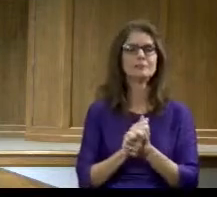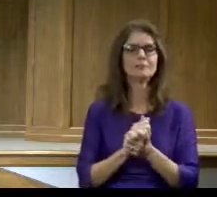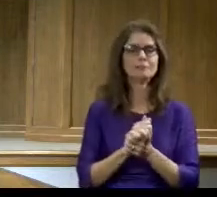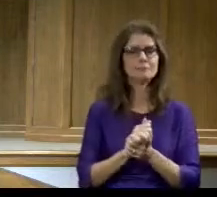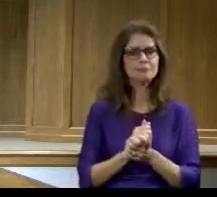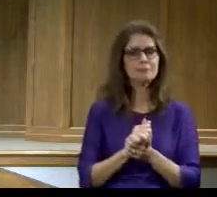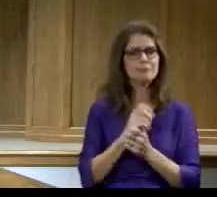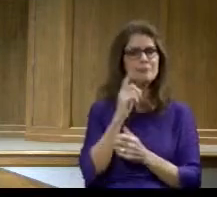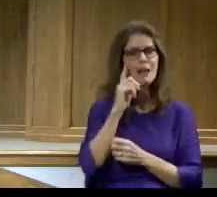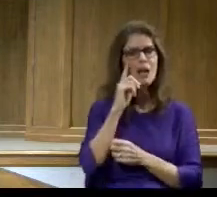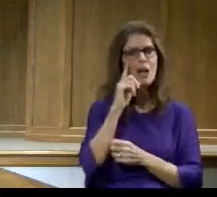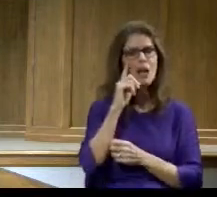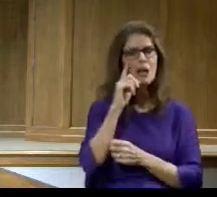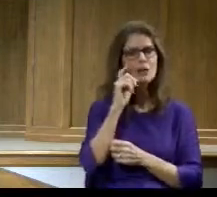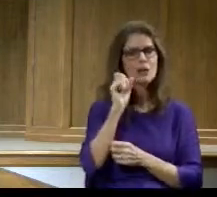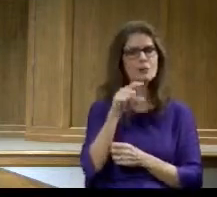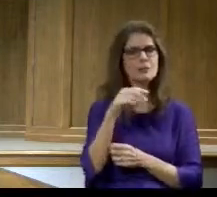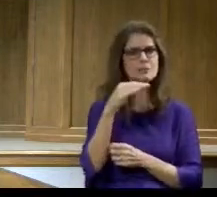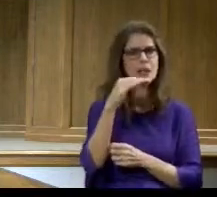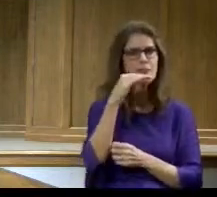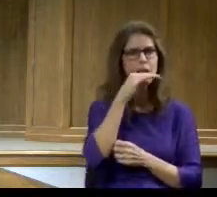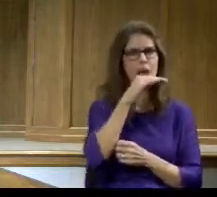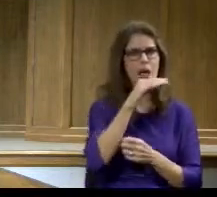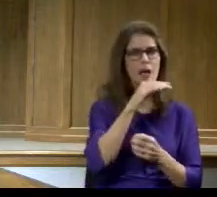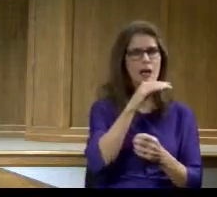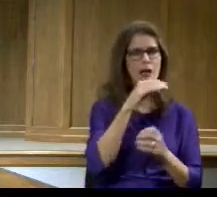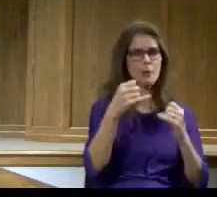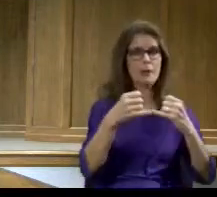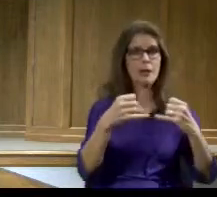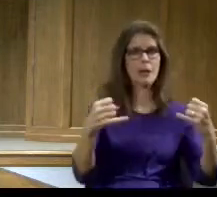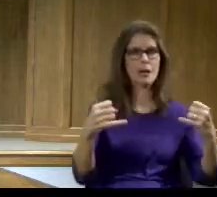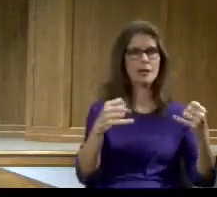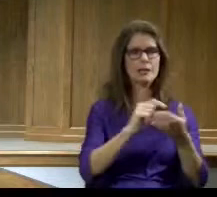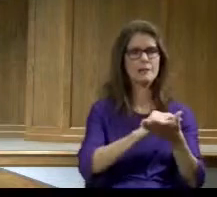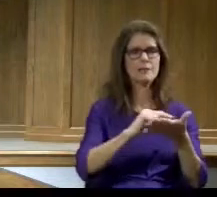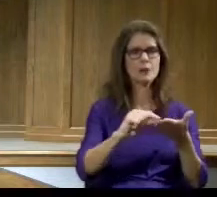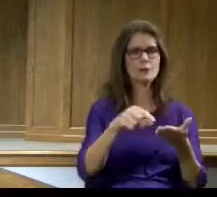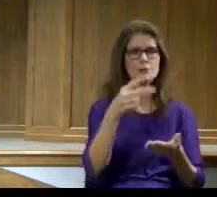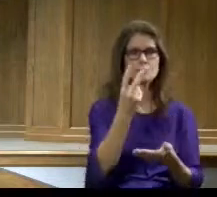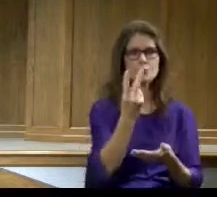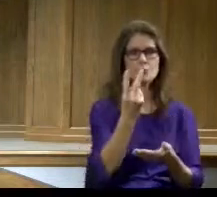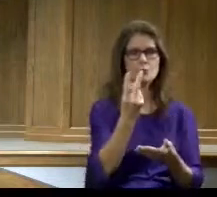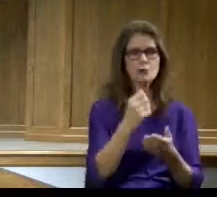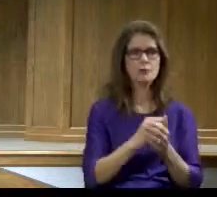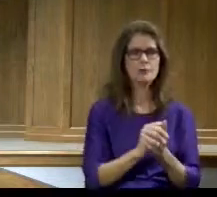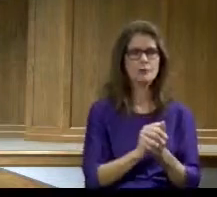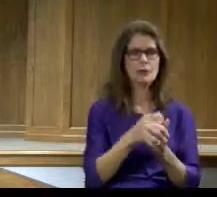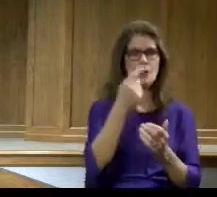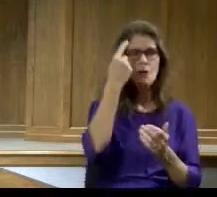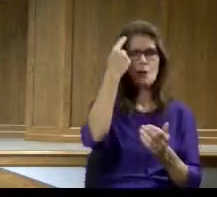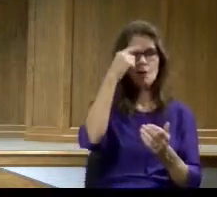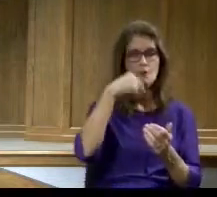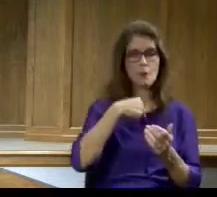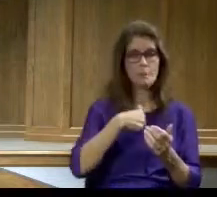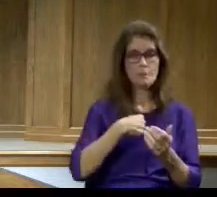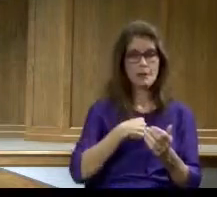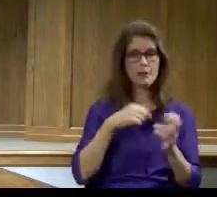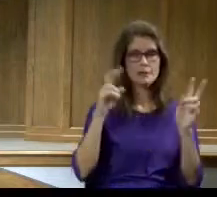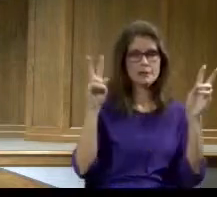2. But as for me, my feet had almost slipped.